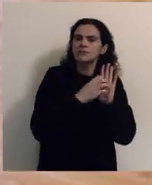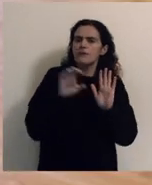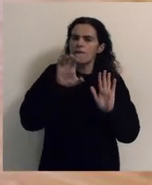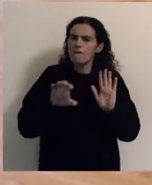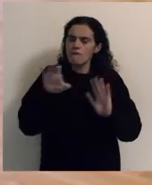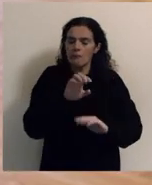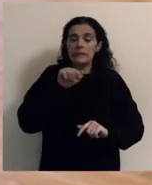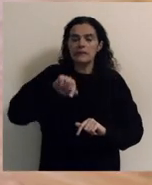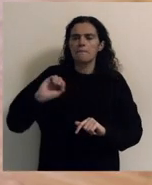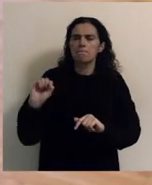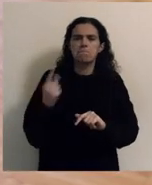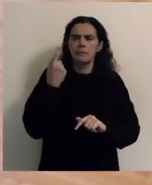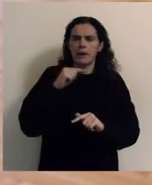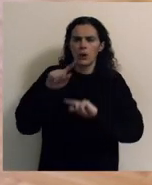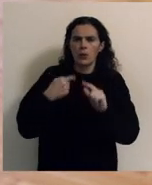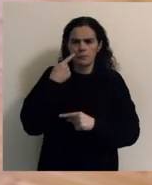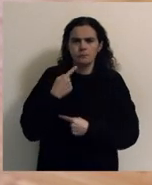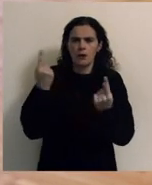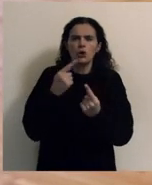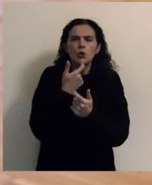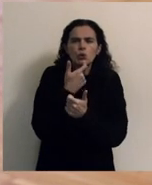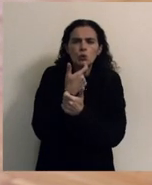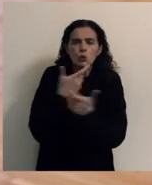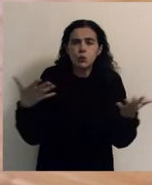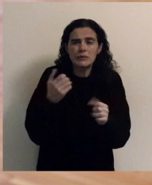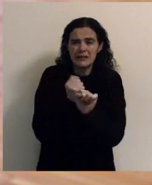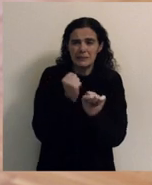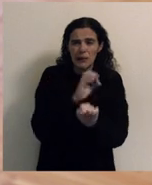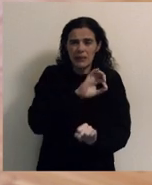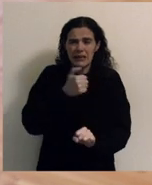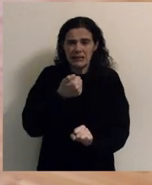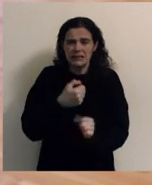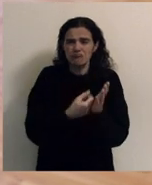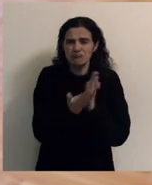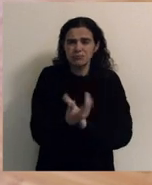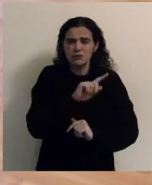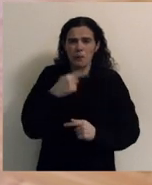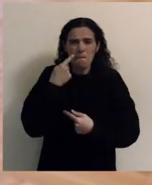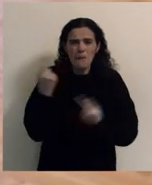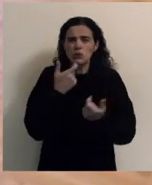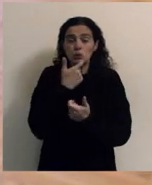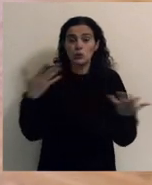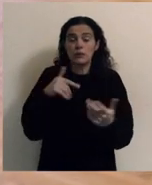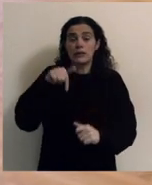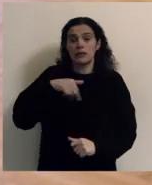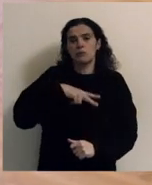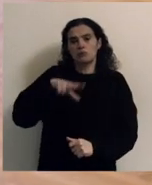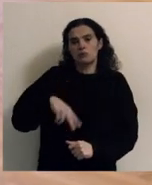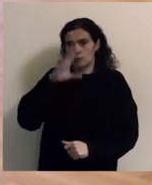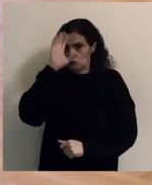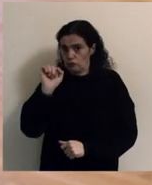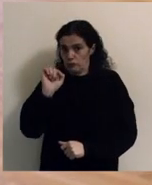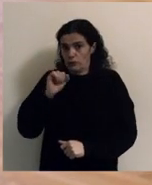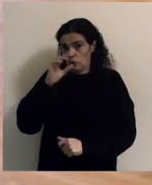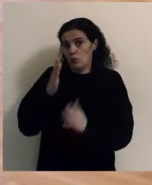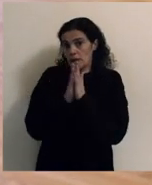Figurations. This is the first time we're showing all 85 works in the Portuguese State